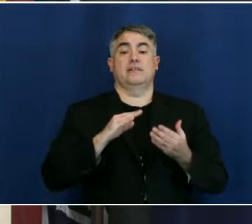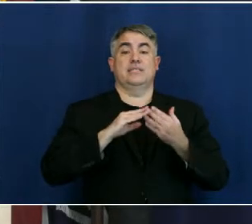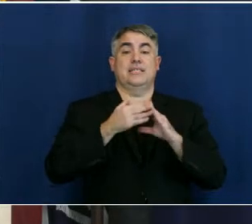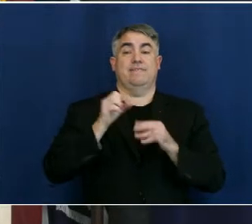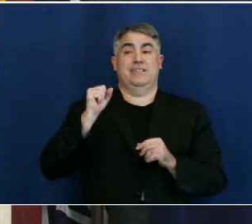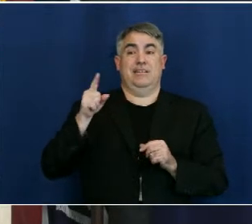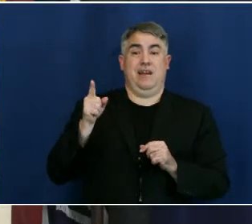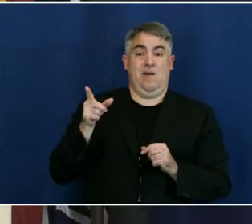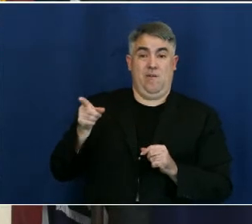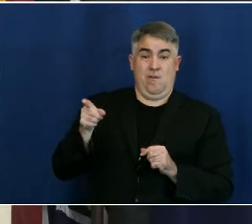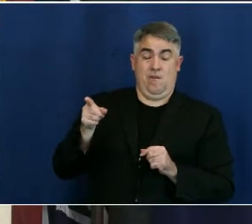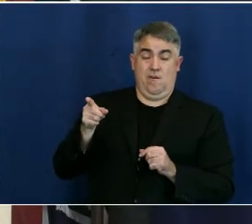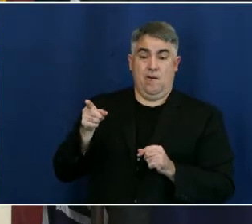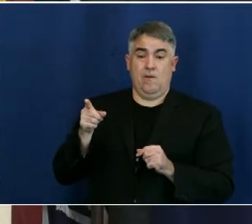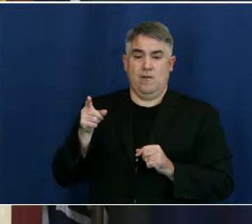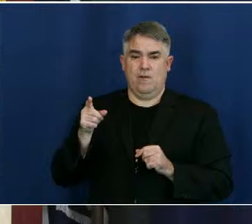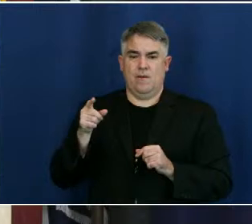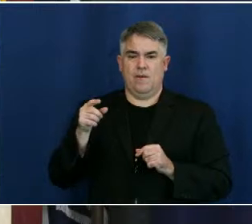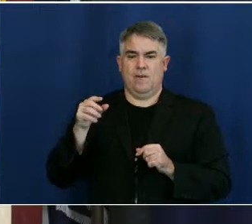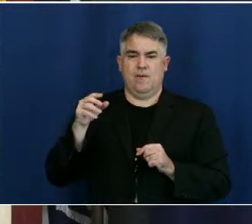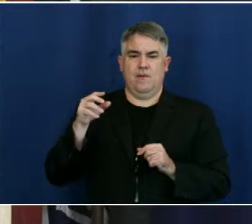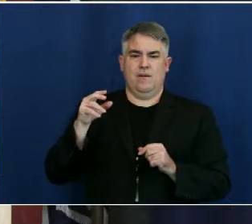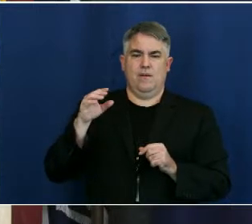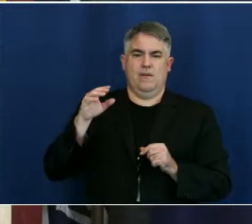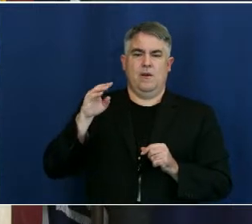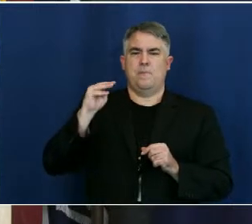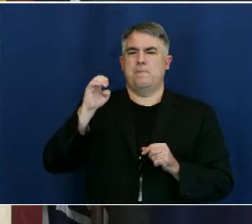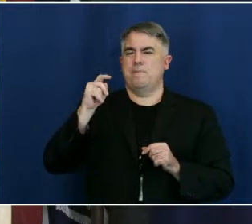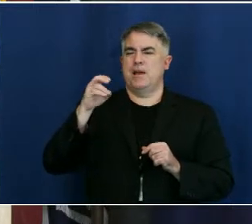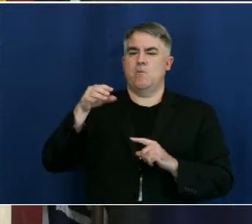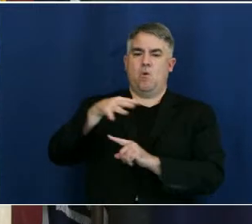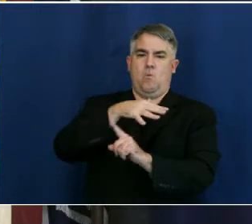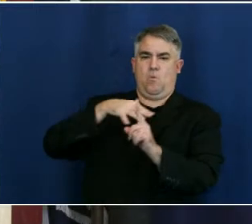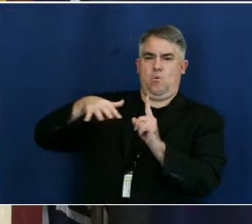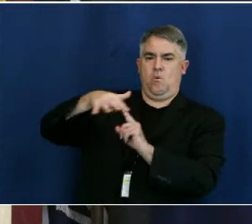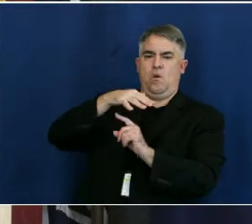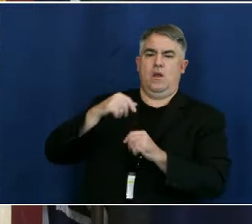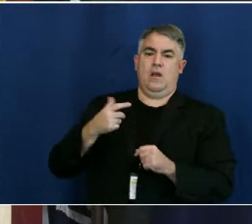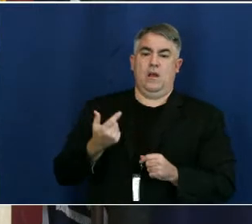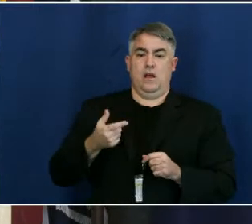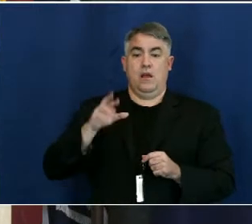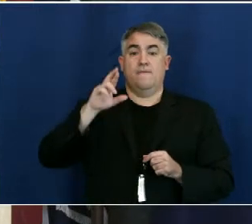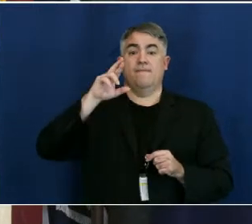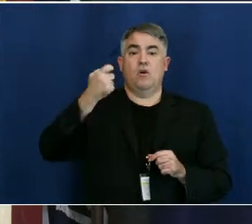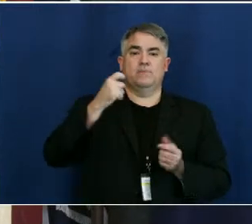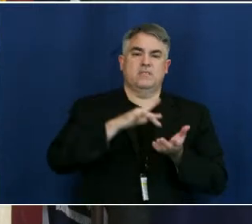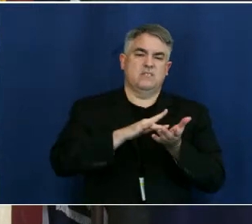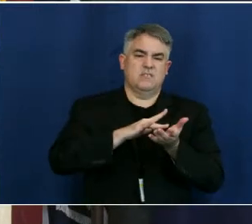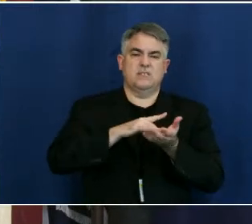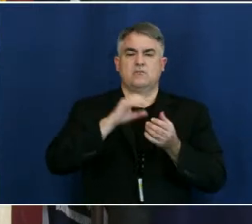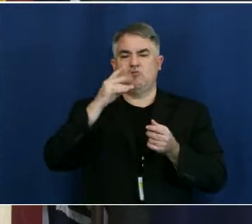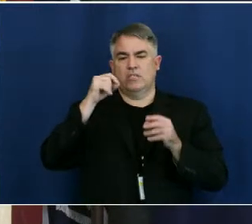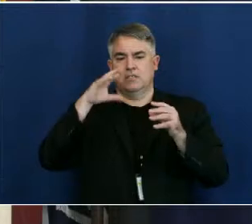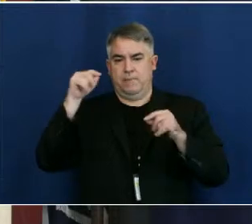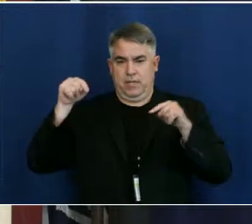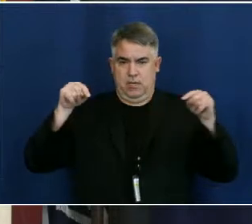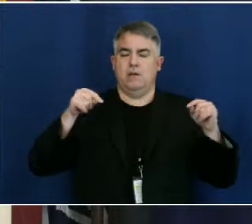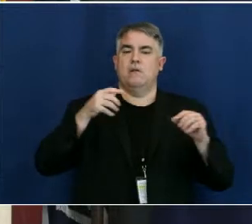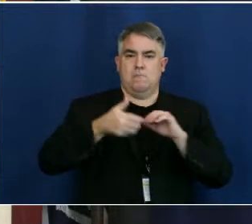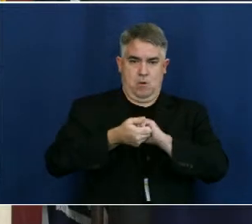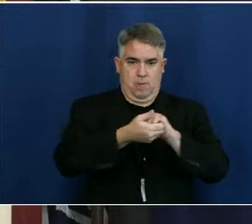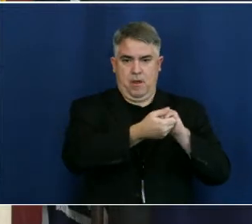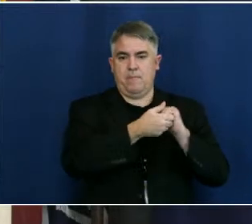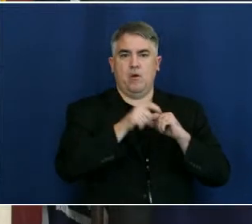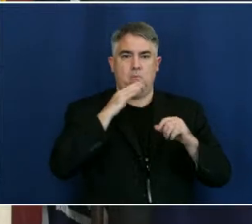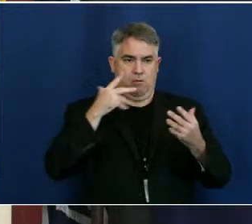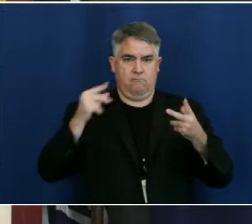in the metro area, and what the pharmacies are also doing. So it is a joint effort again. So we want to knock out all the long-term